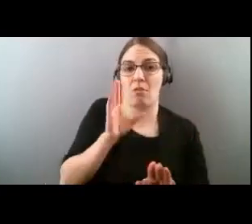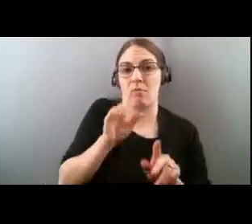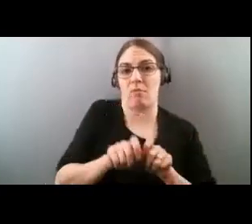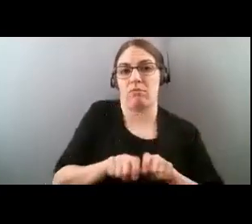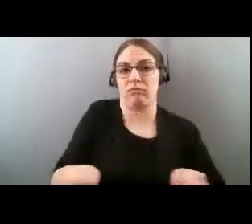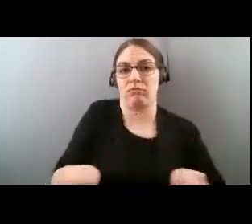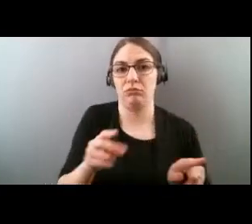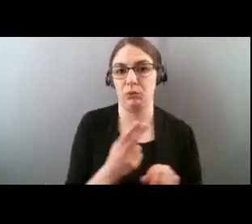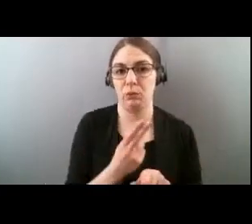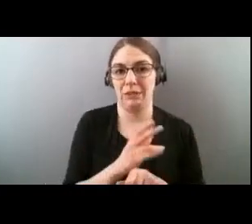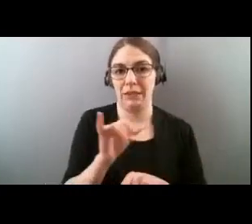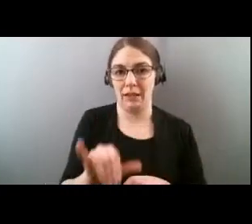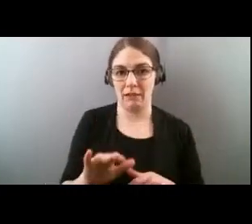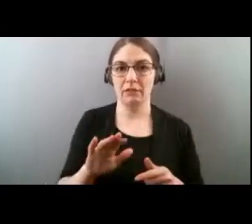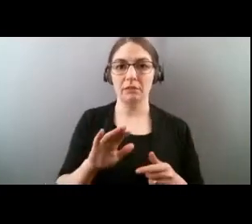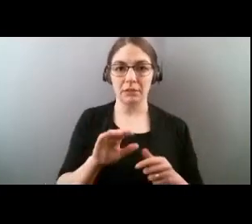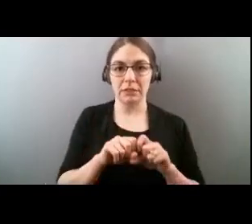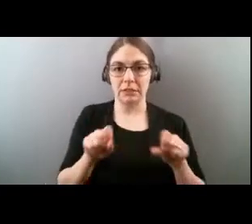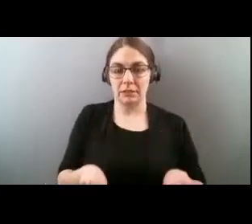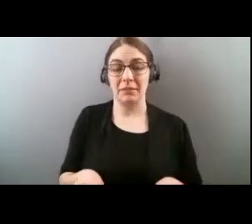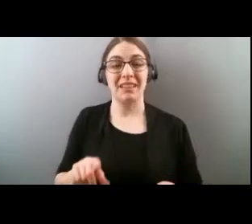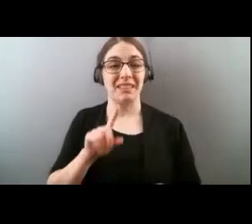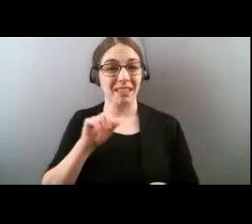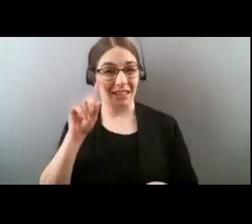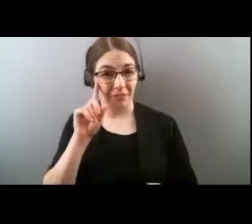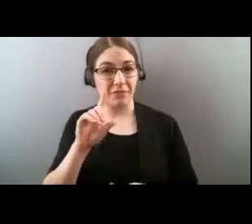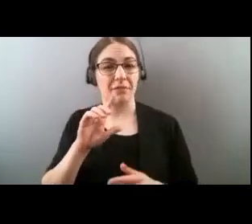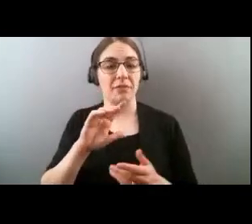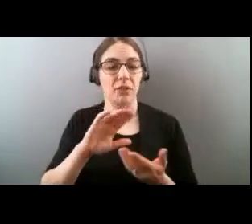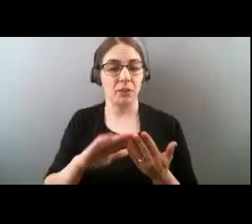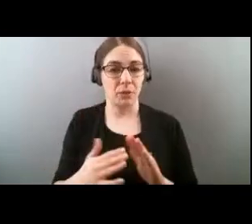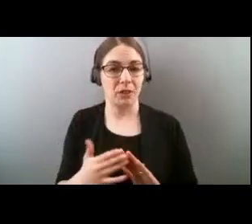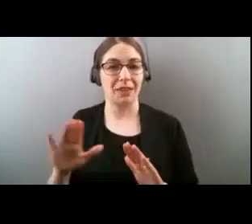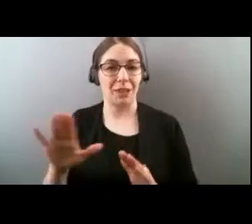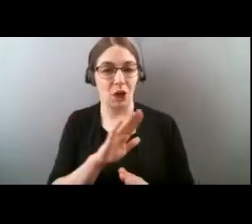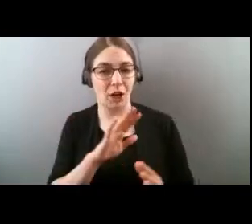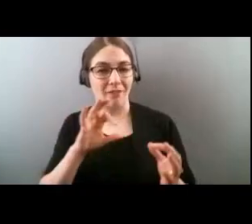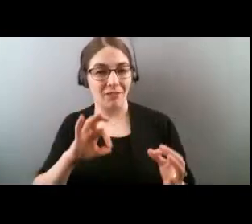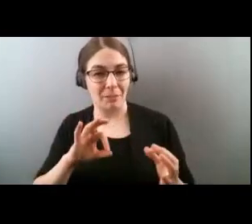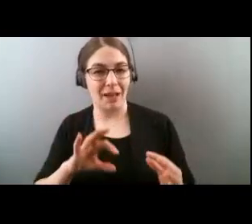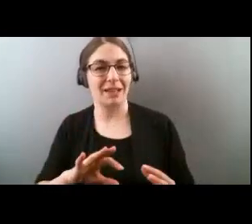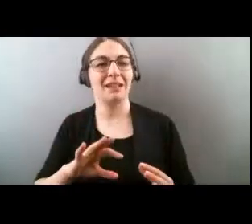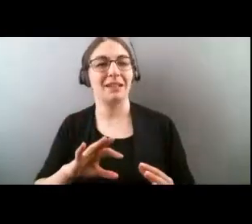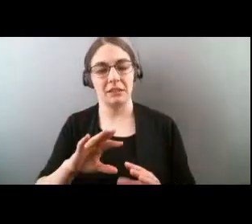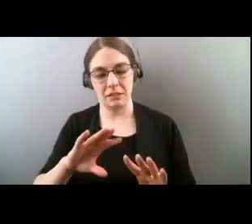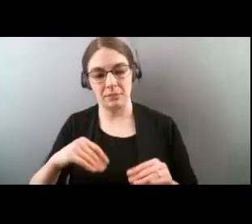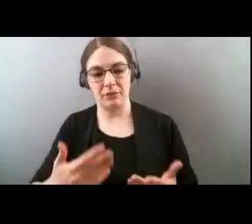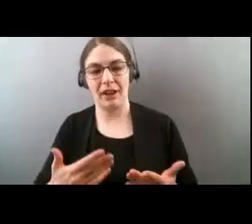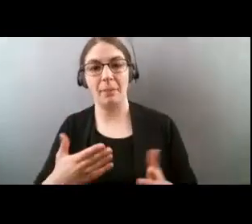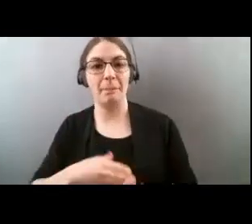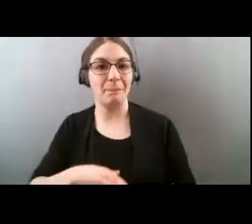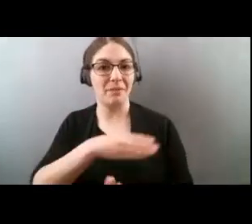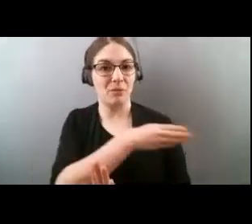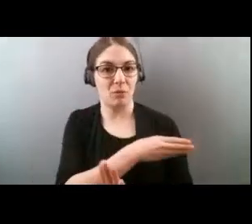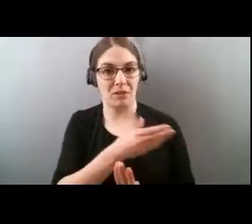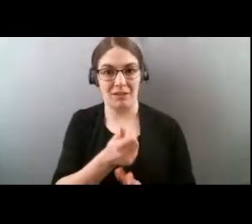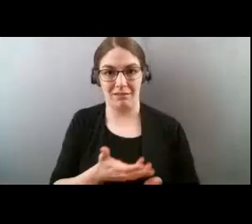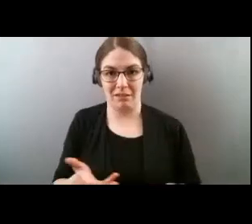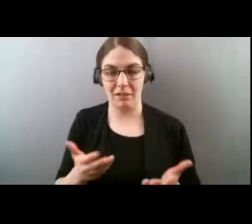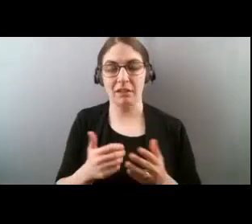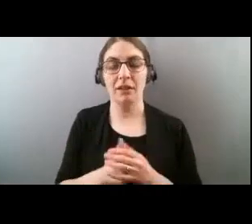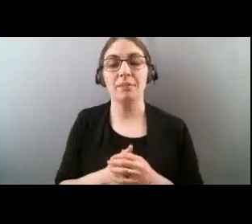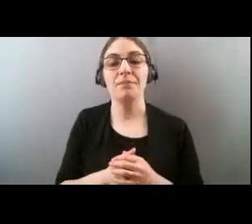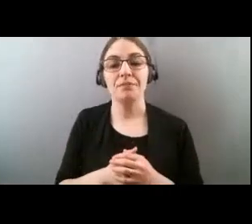deaf community's input is there in the first place. And it takes a good amount of work, but it also is there's